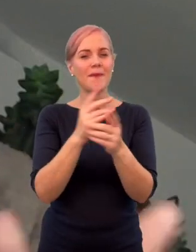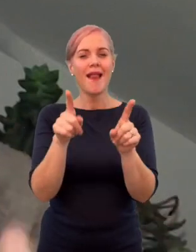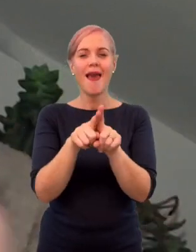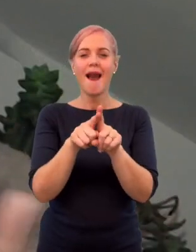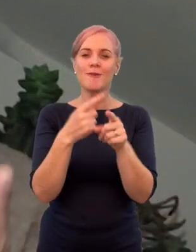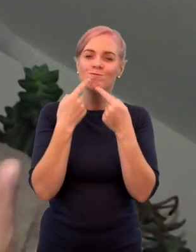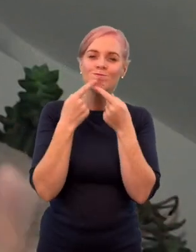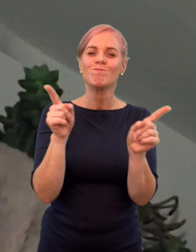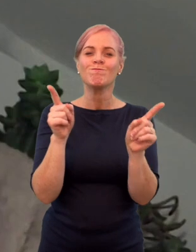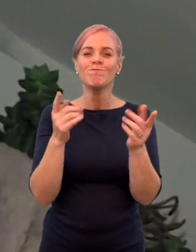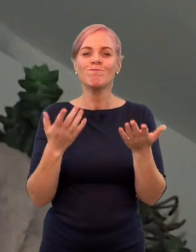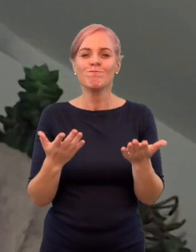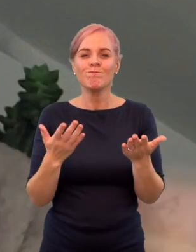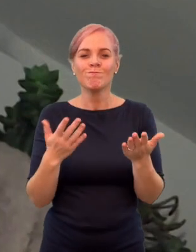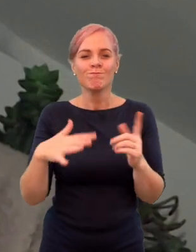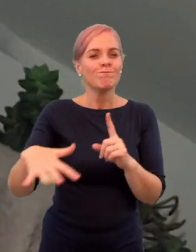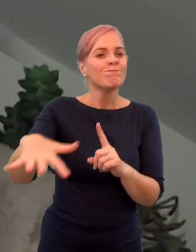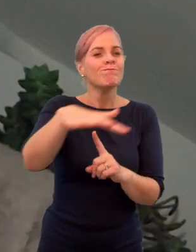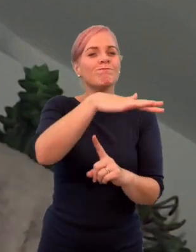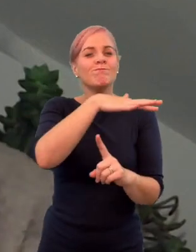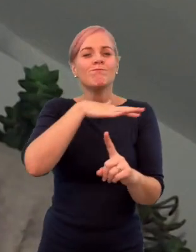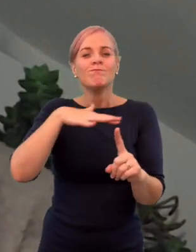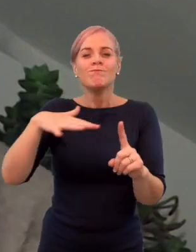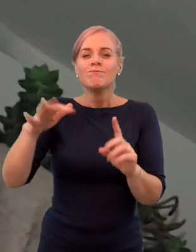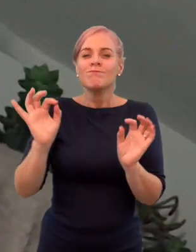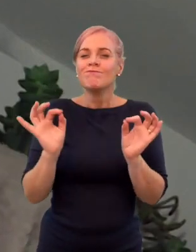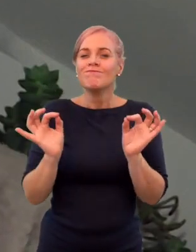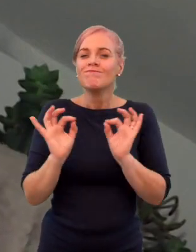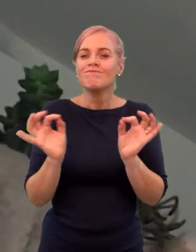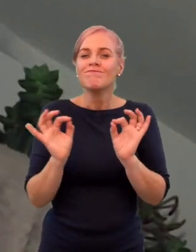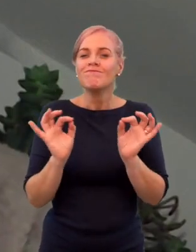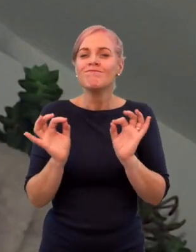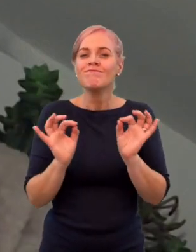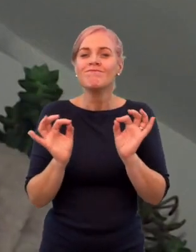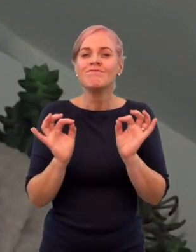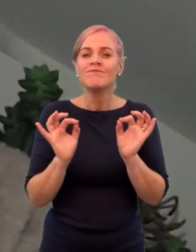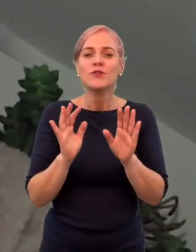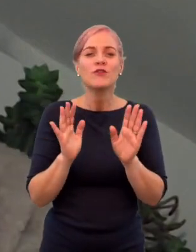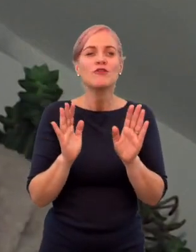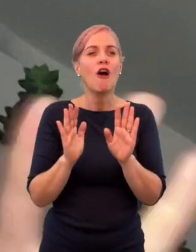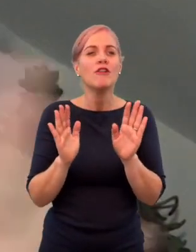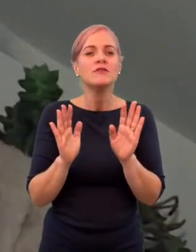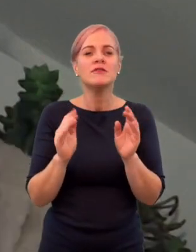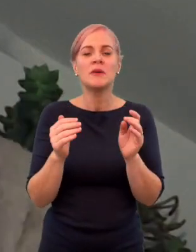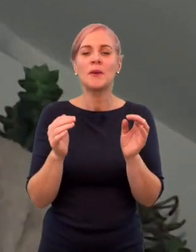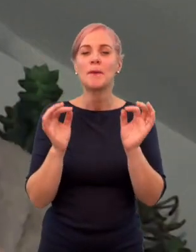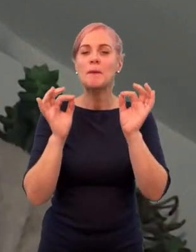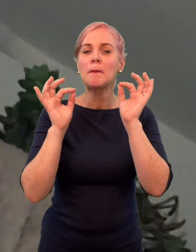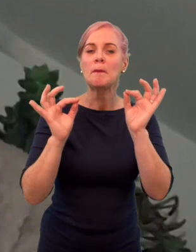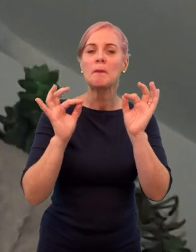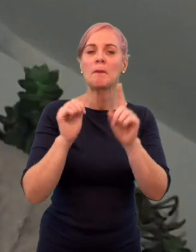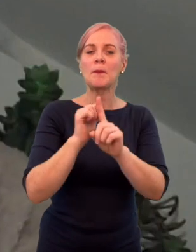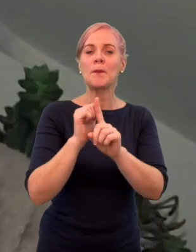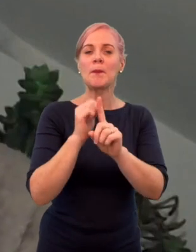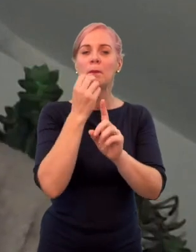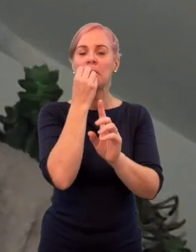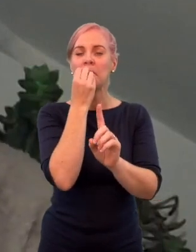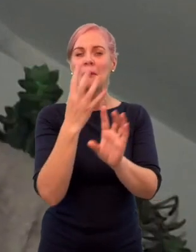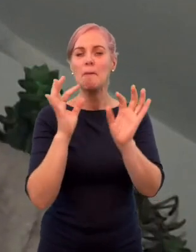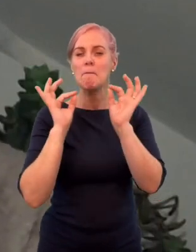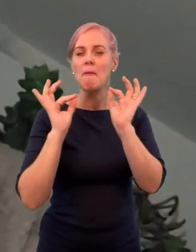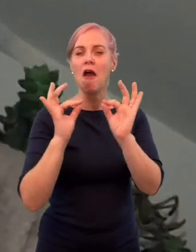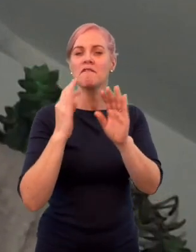all sort of a way to declare what this is without being, um, about feeling like it's too polished.